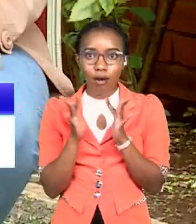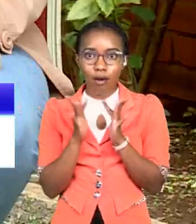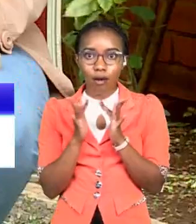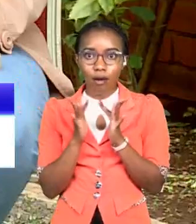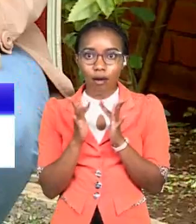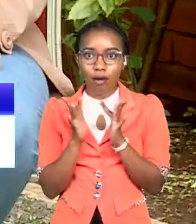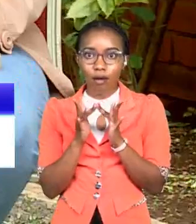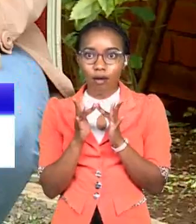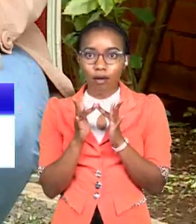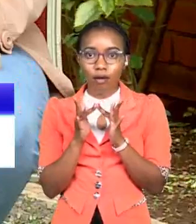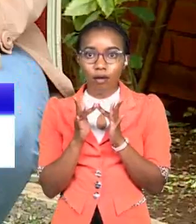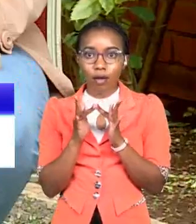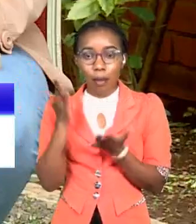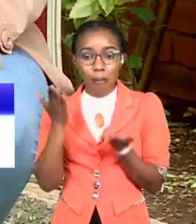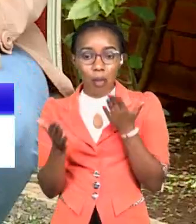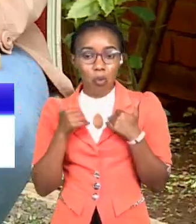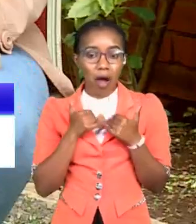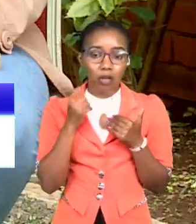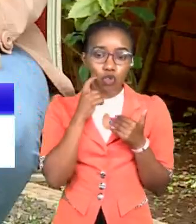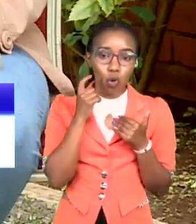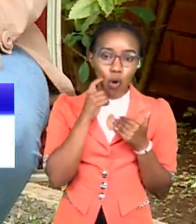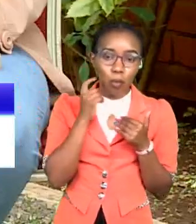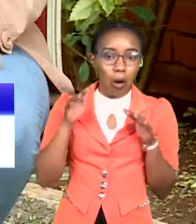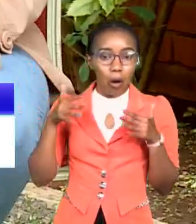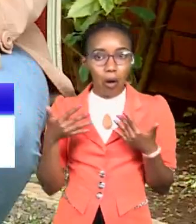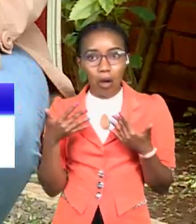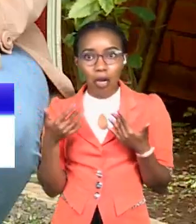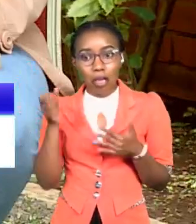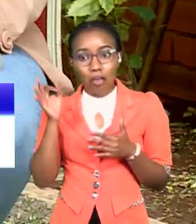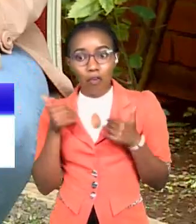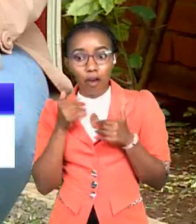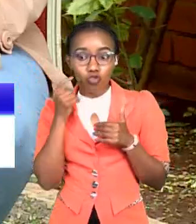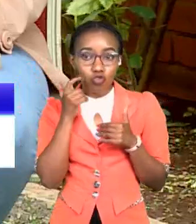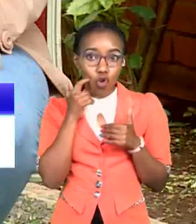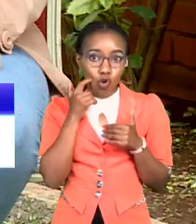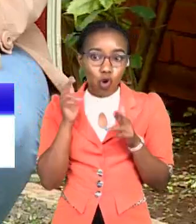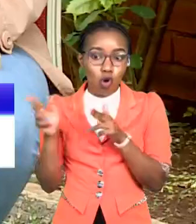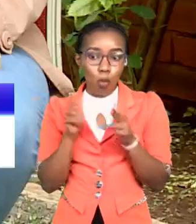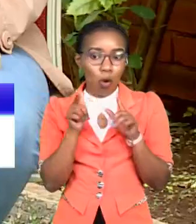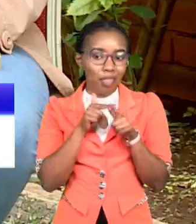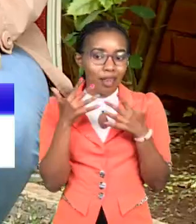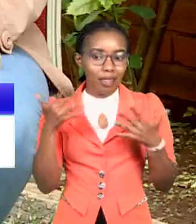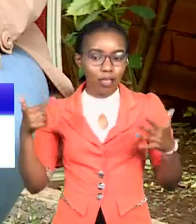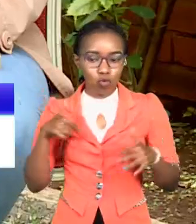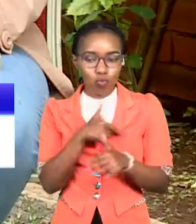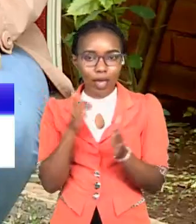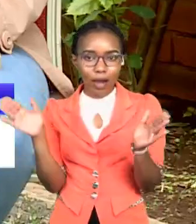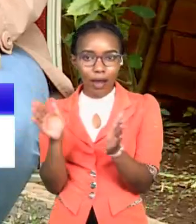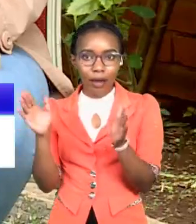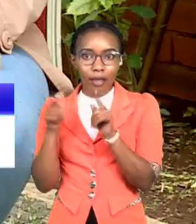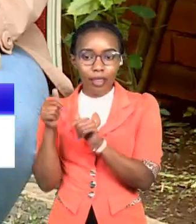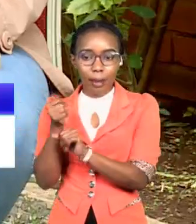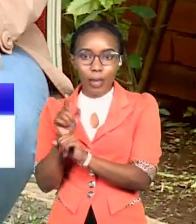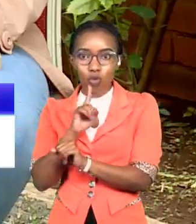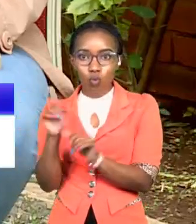you're running a brick and mortar store or you're doing it, you know, even if you're running a brick and mortar store, one of the things we encourage people is make sure that you have an